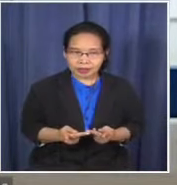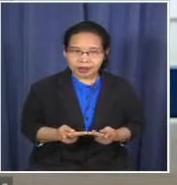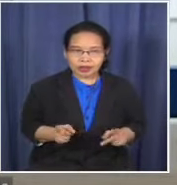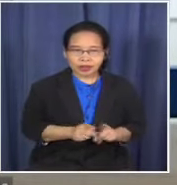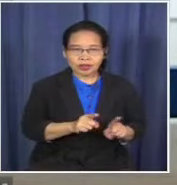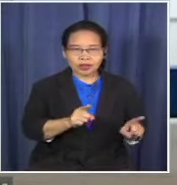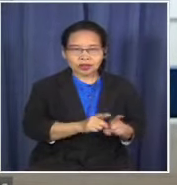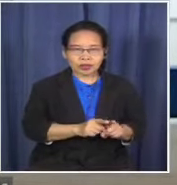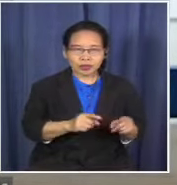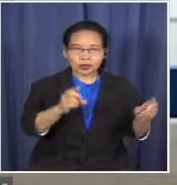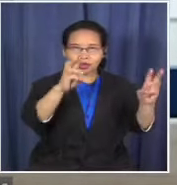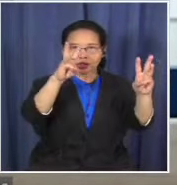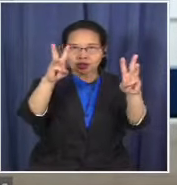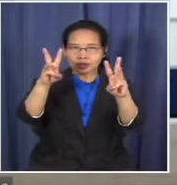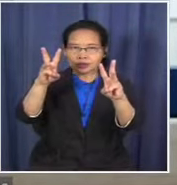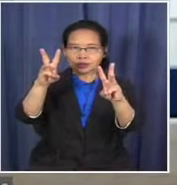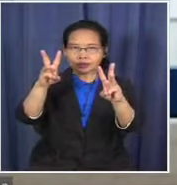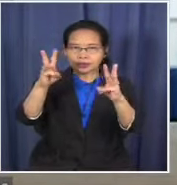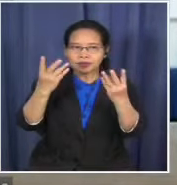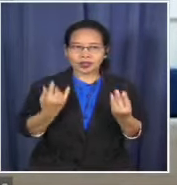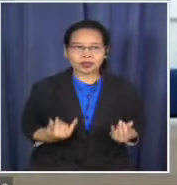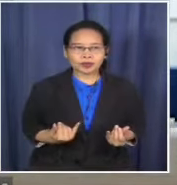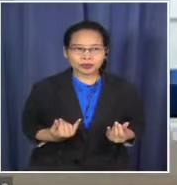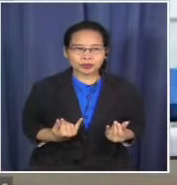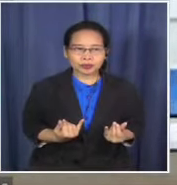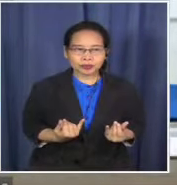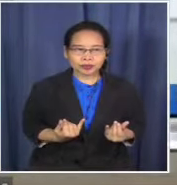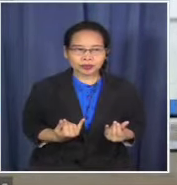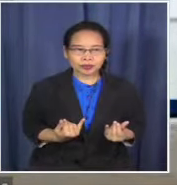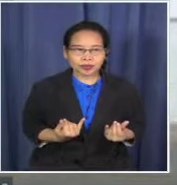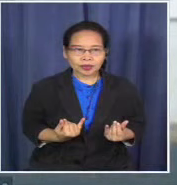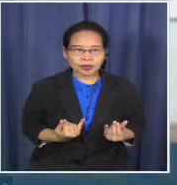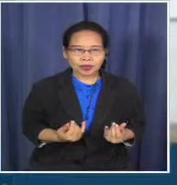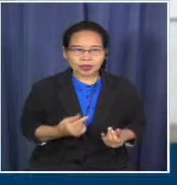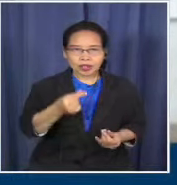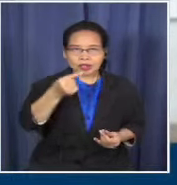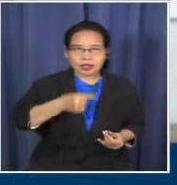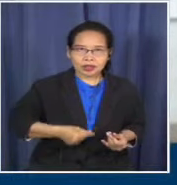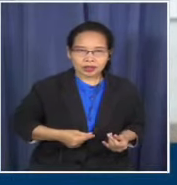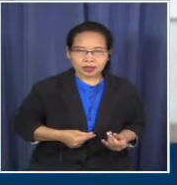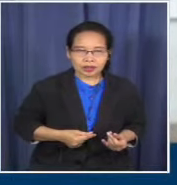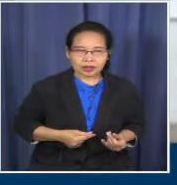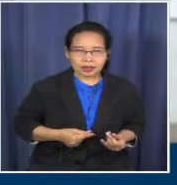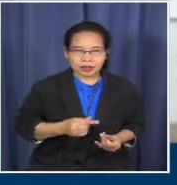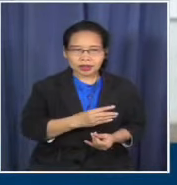all places, wherever you may be, even those who are tuned in,